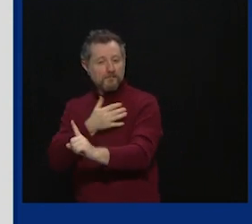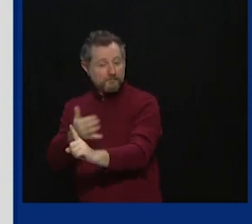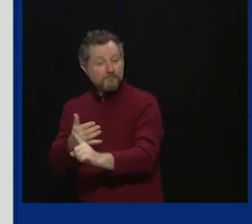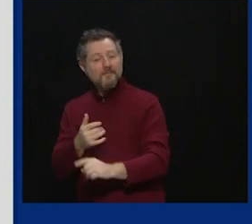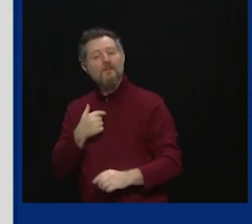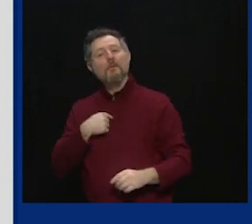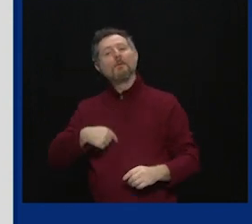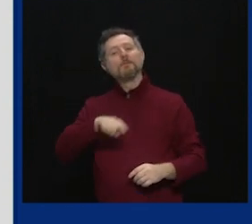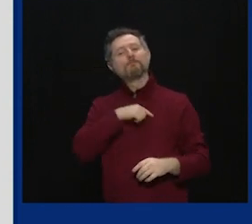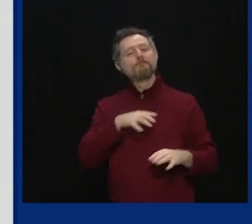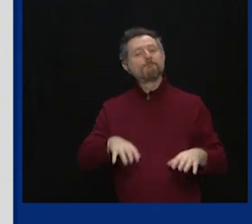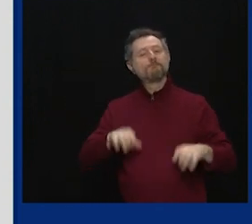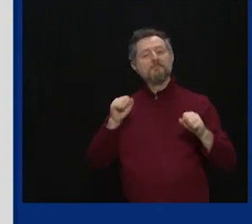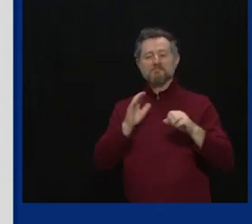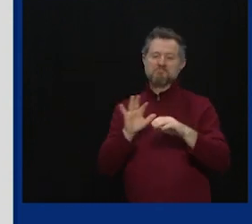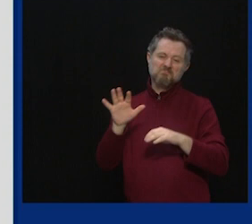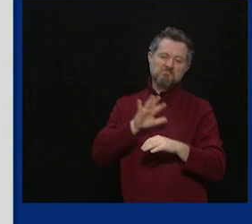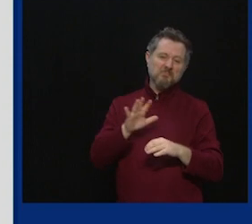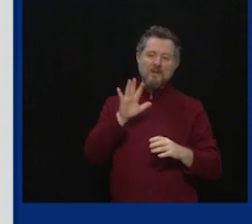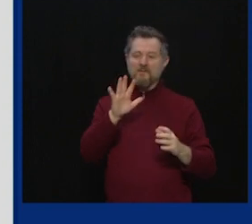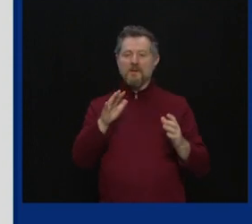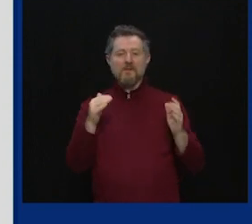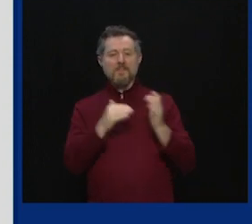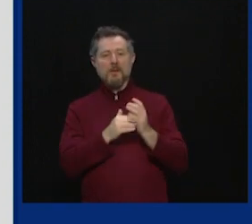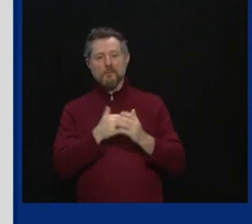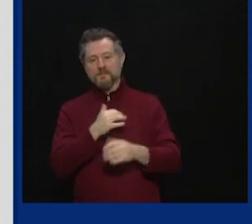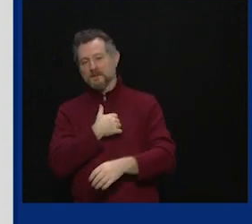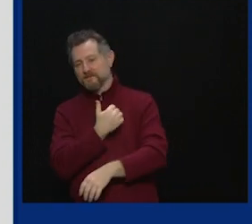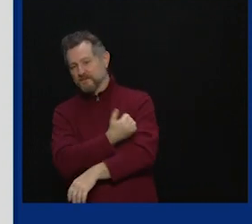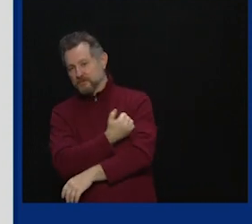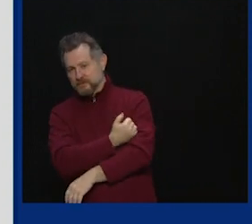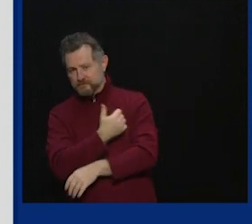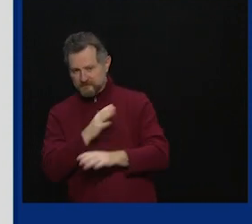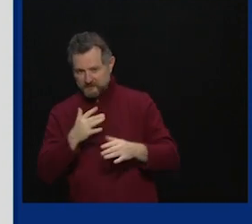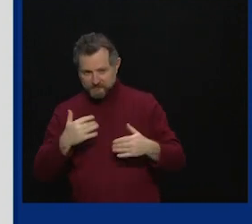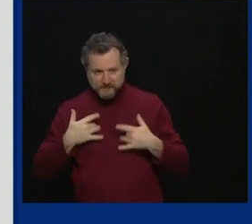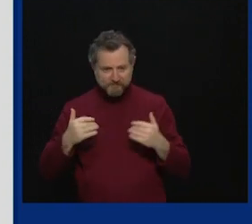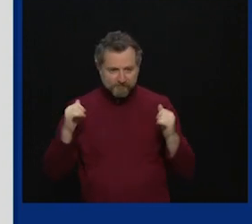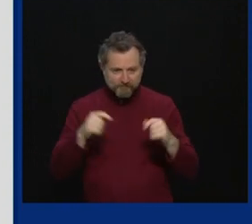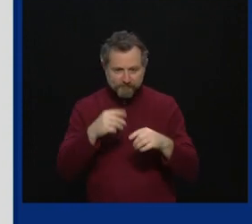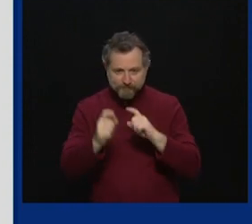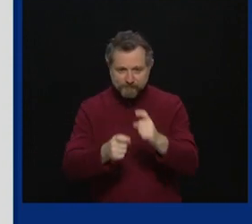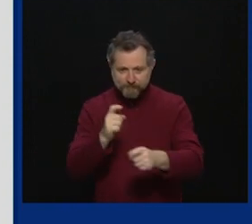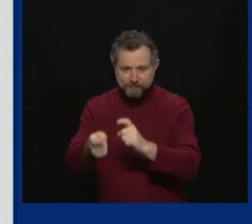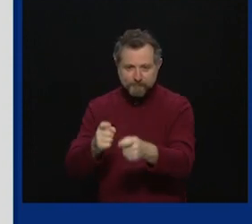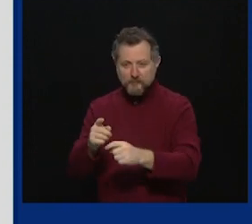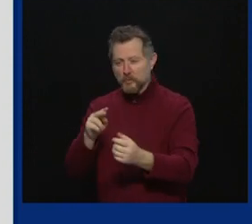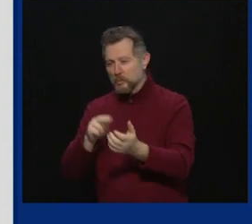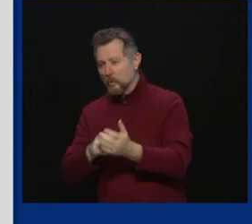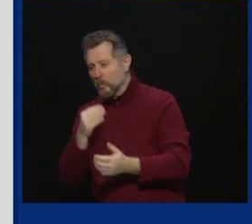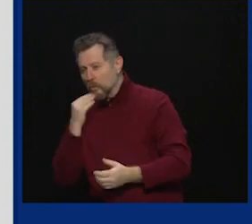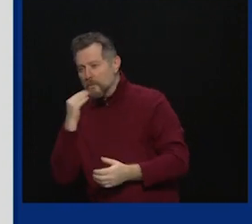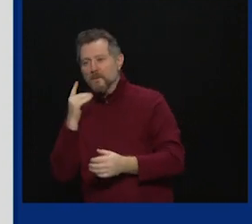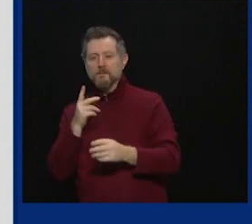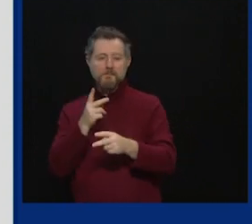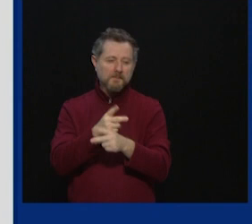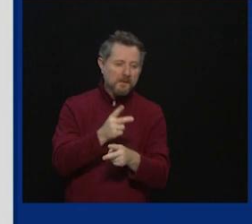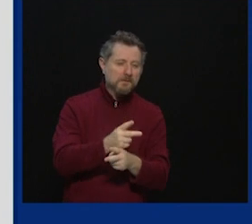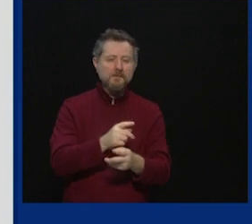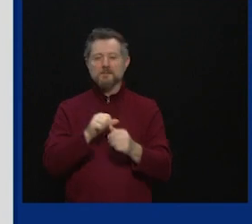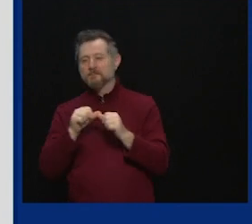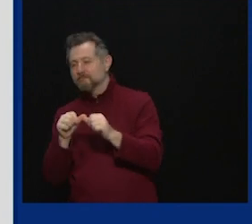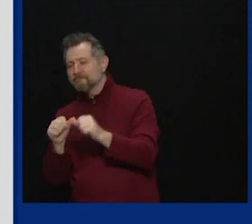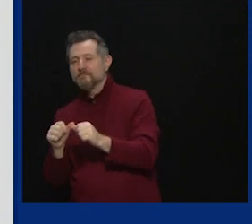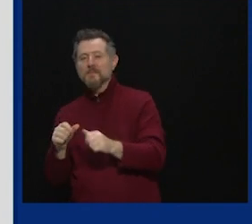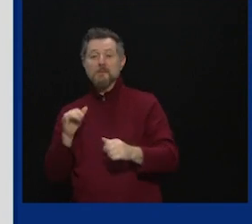in 1,100 long-term care facilities. Again, a year ago and today, our most vulnerable remain our senior citizens. So you can see the number of